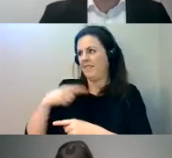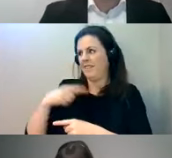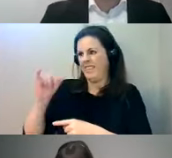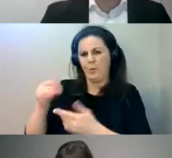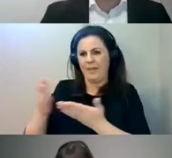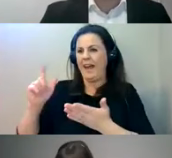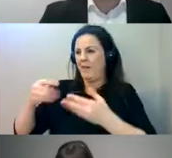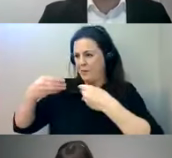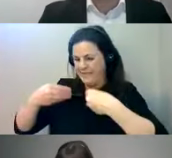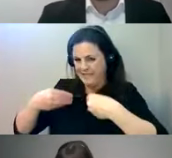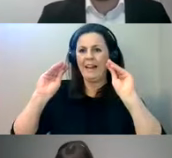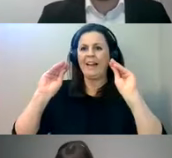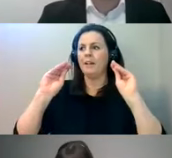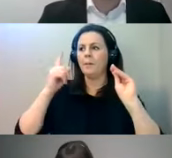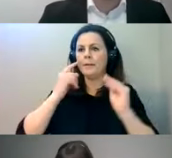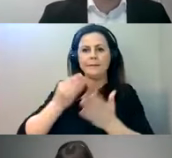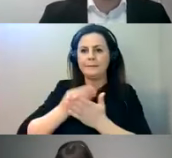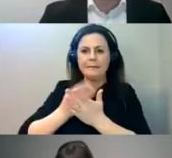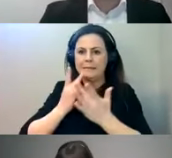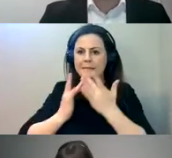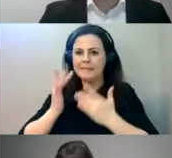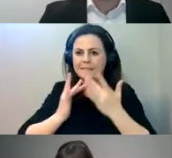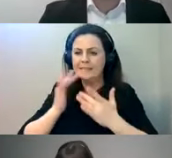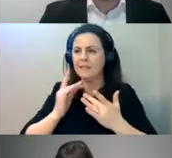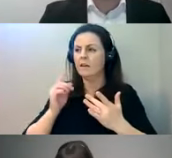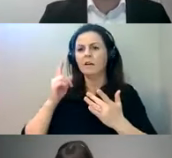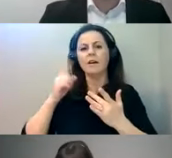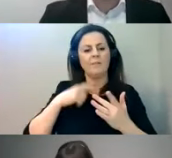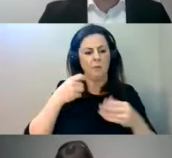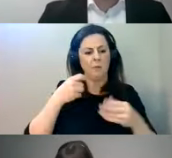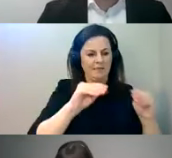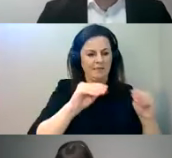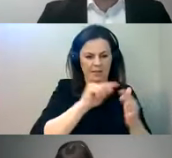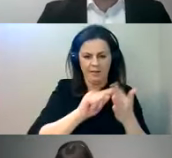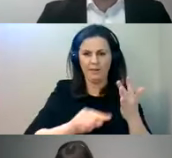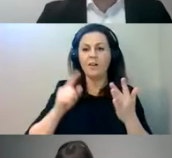the grantor either financially or on the personal care side.